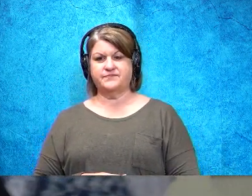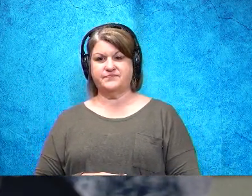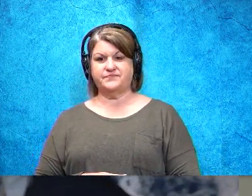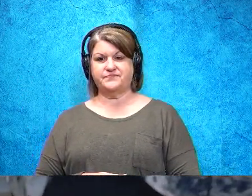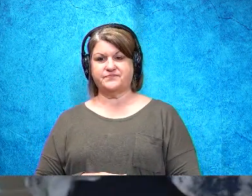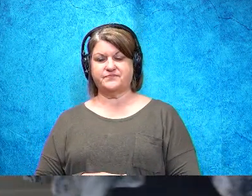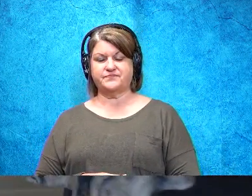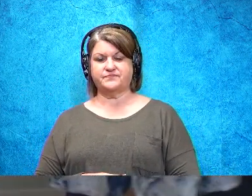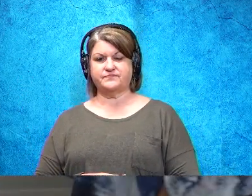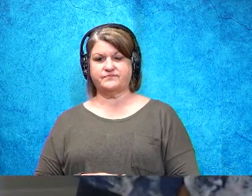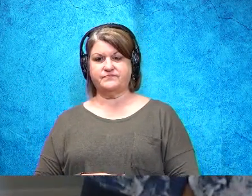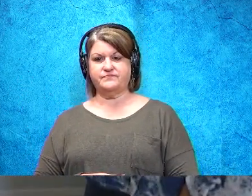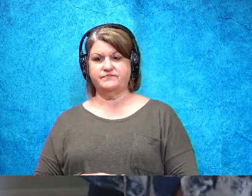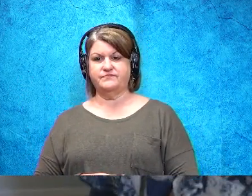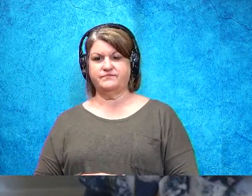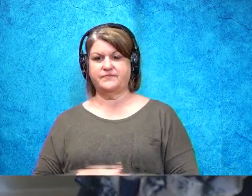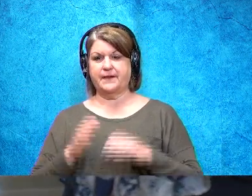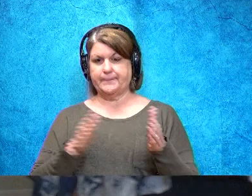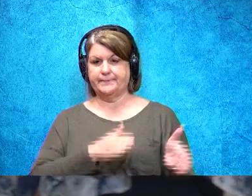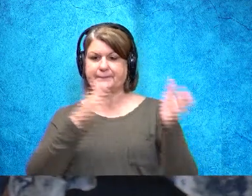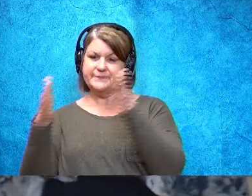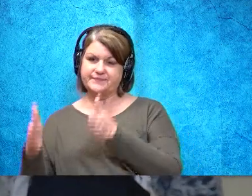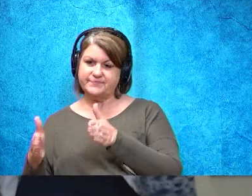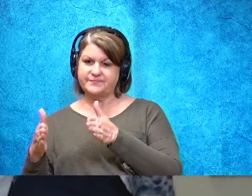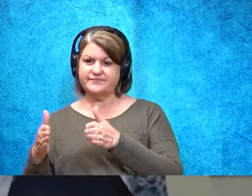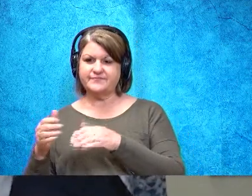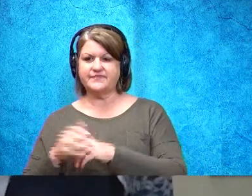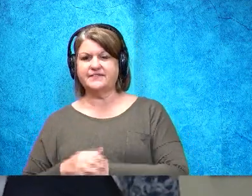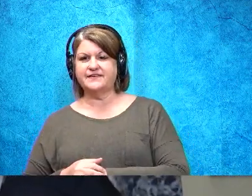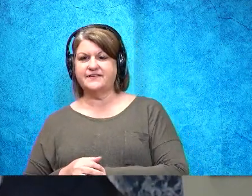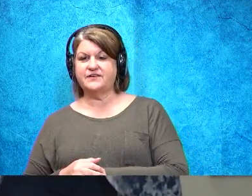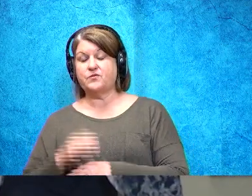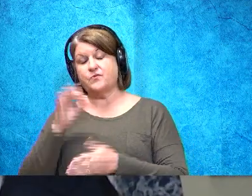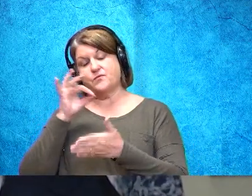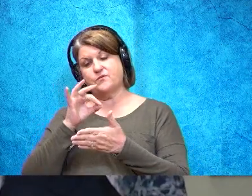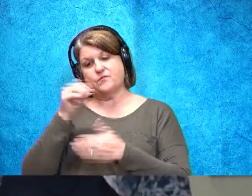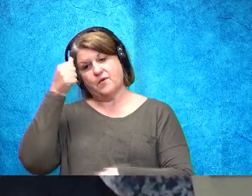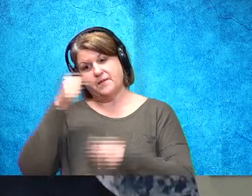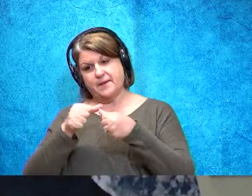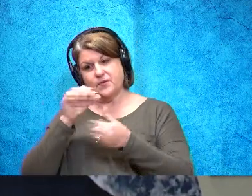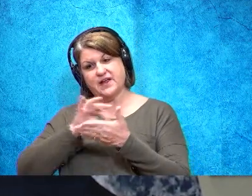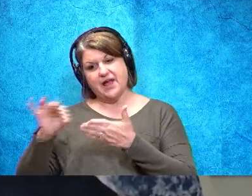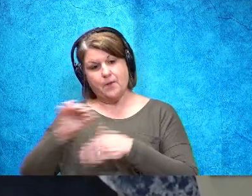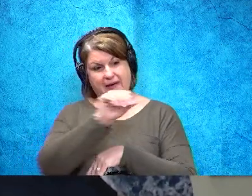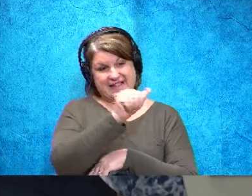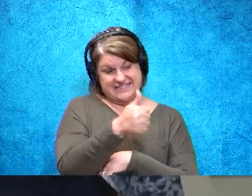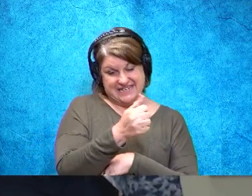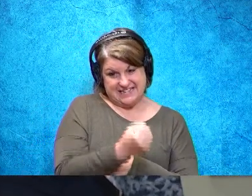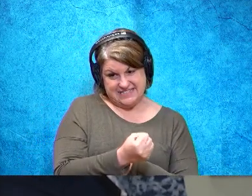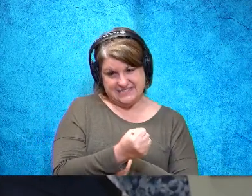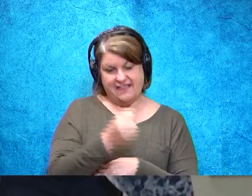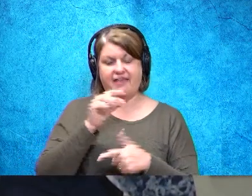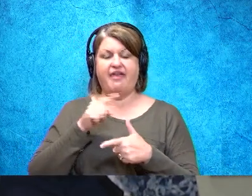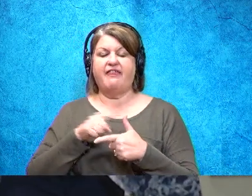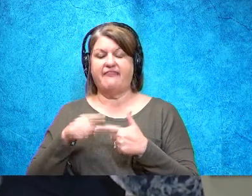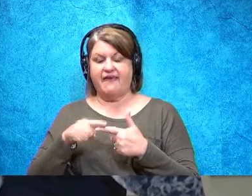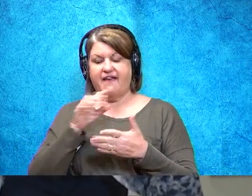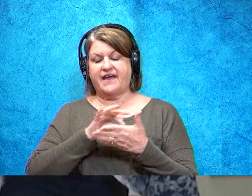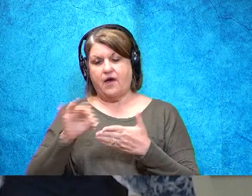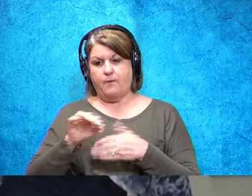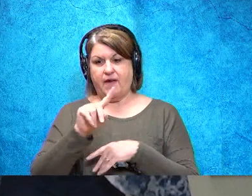Okay, let's look at this one. Remember to count by your tens and then start counting from